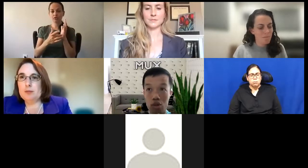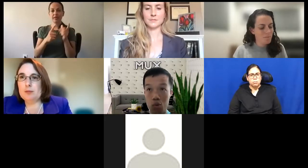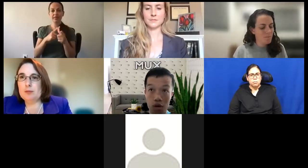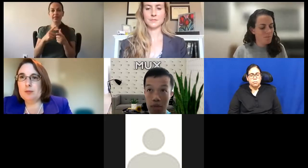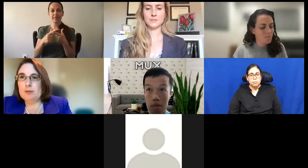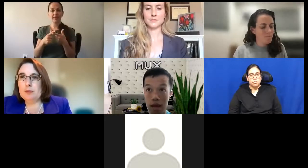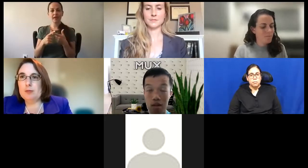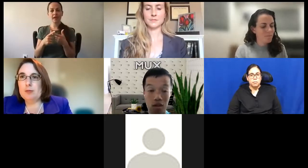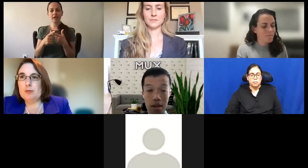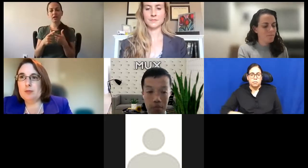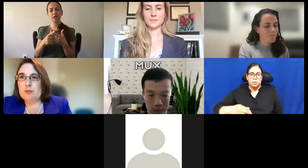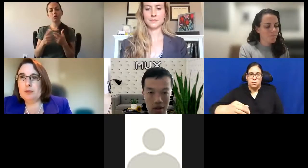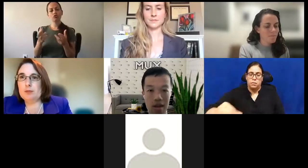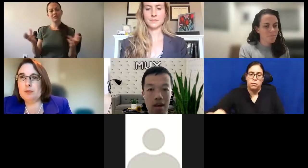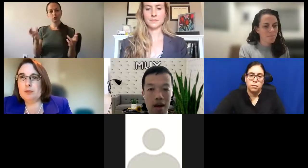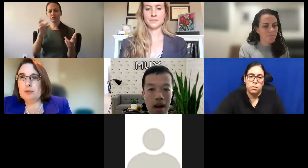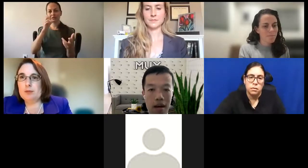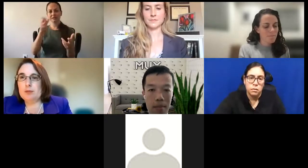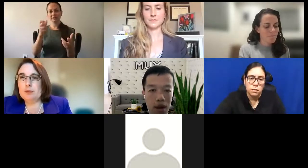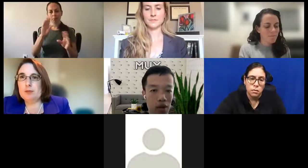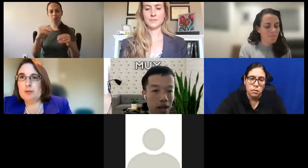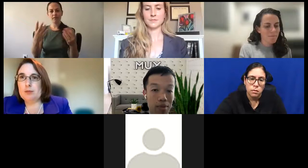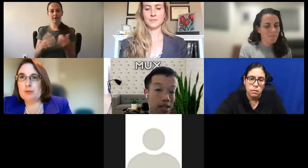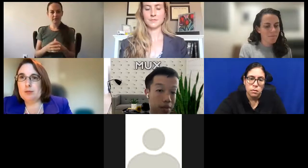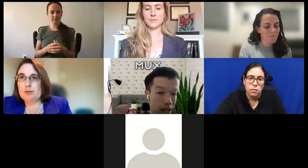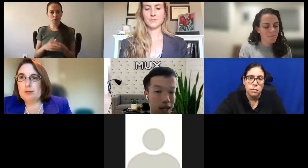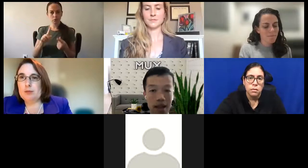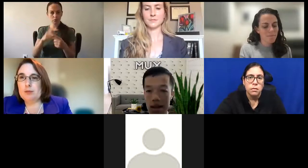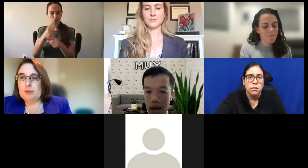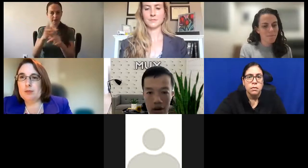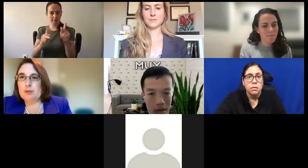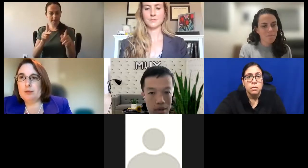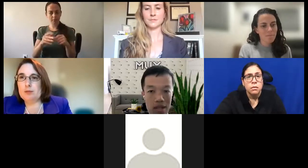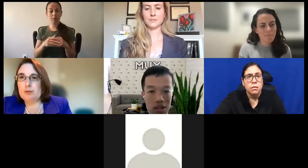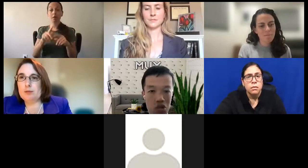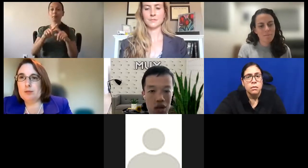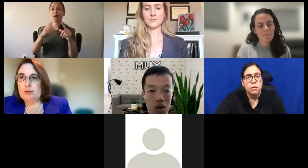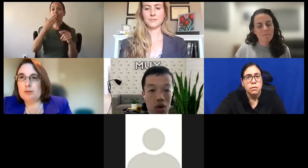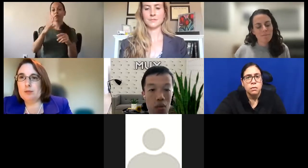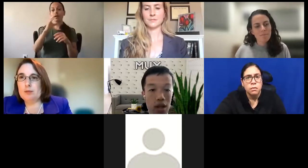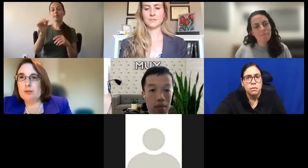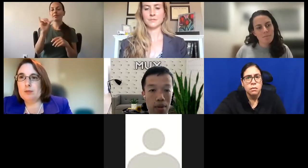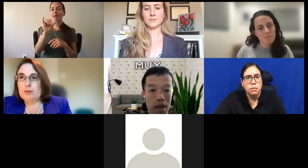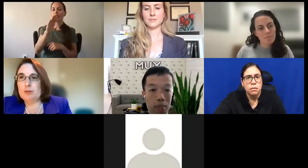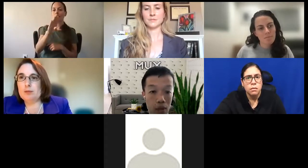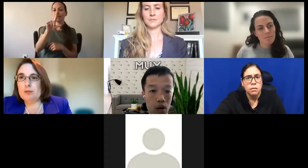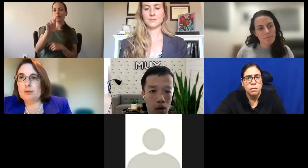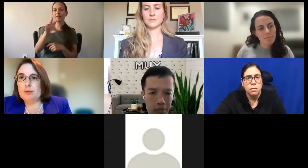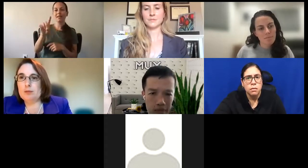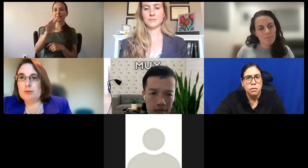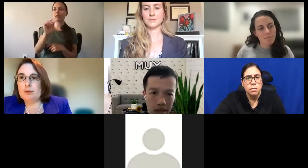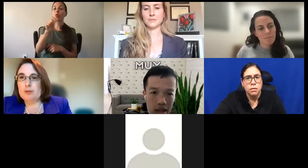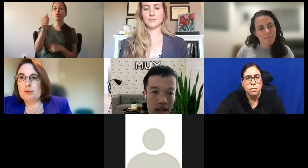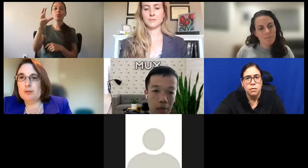the right resources weren't being made to the right people. But great companies like Blend and other companies in the industry really can play a